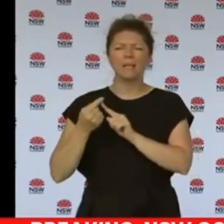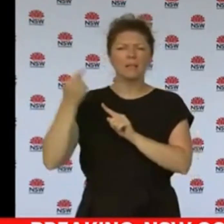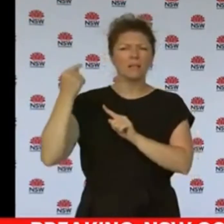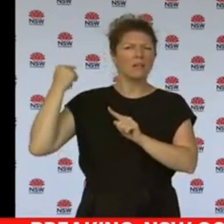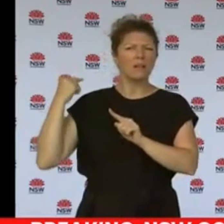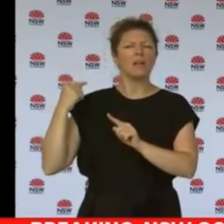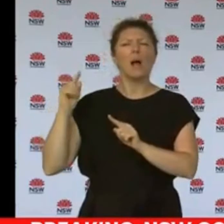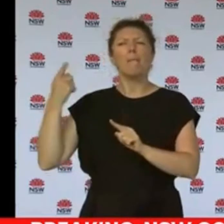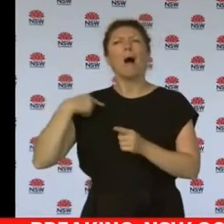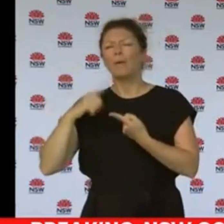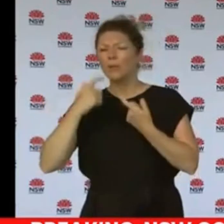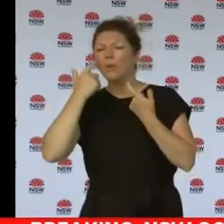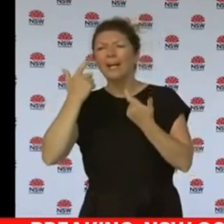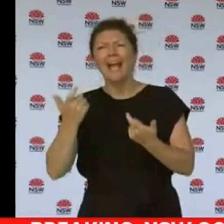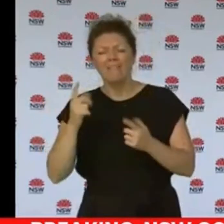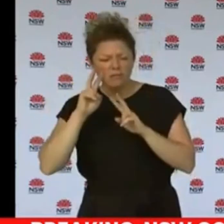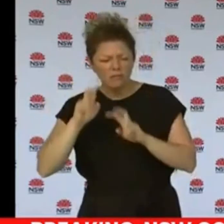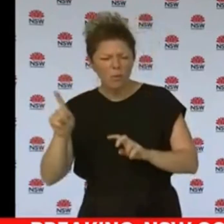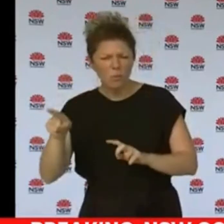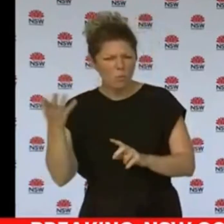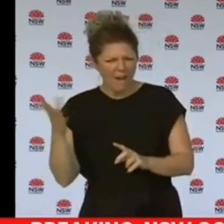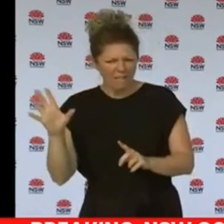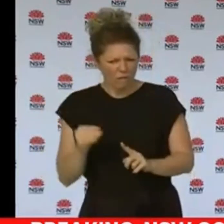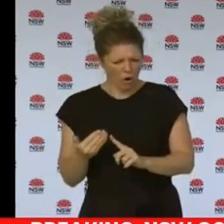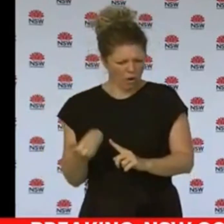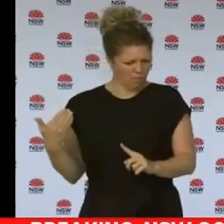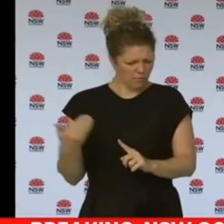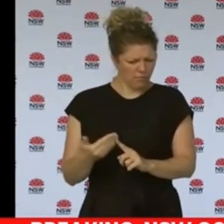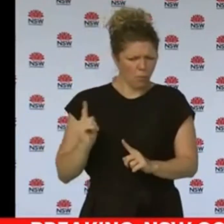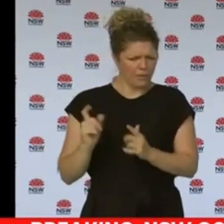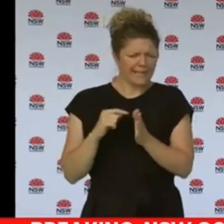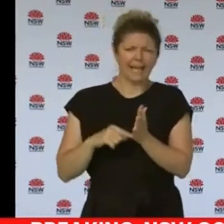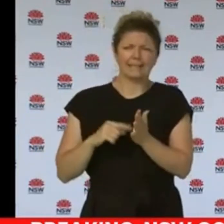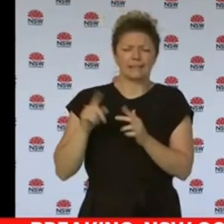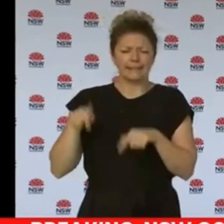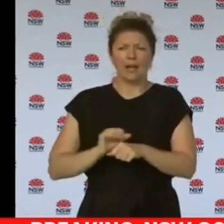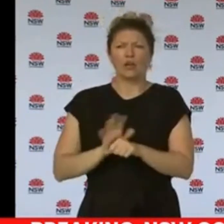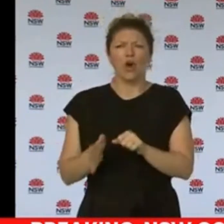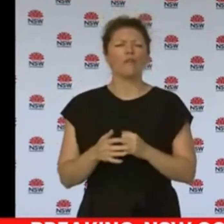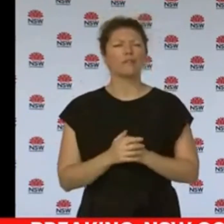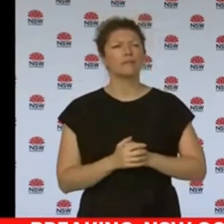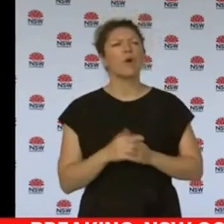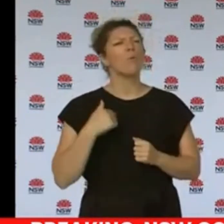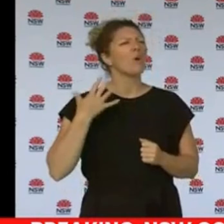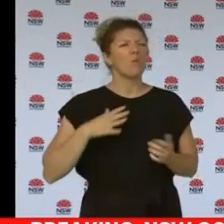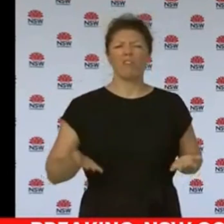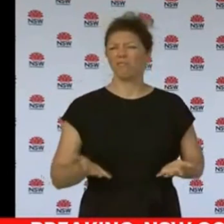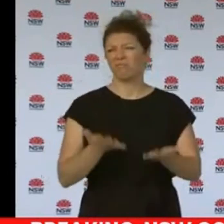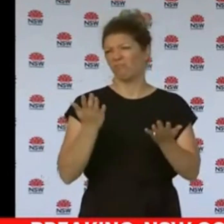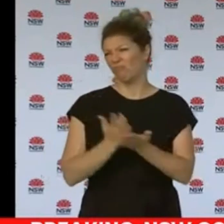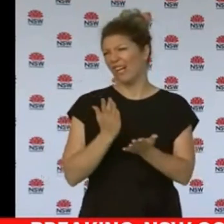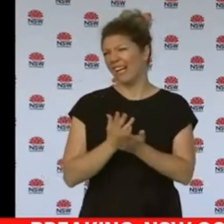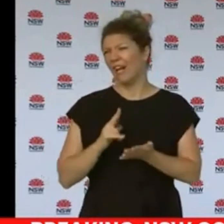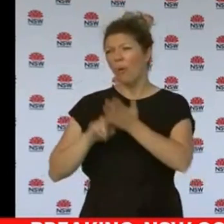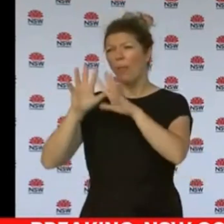take a precautionary approach, as you're aware. Clearly, we want everyone to go about their business in the Northern